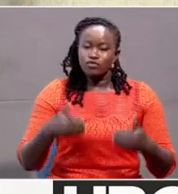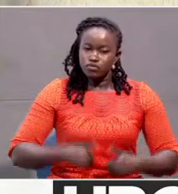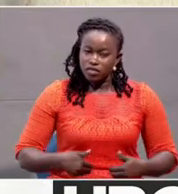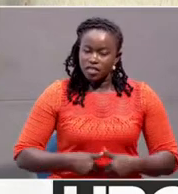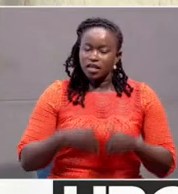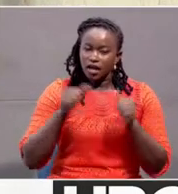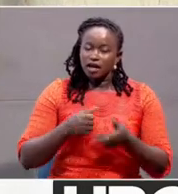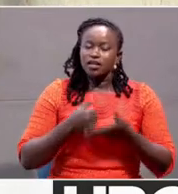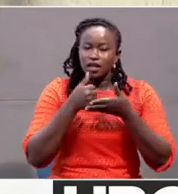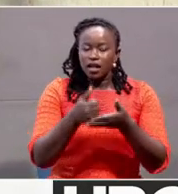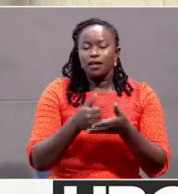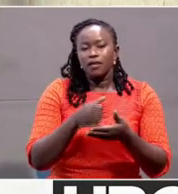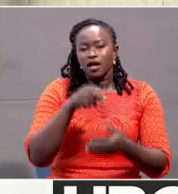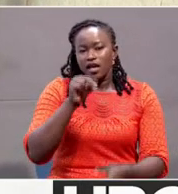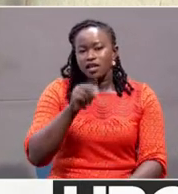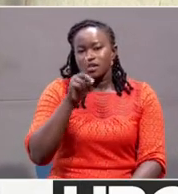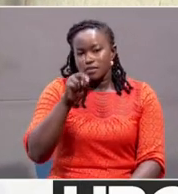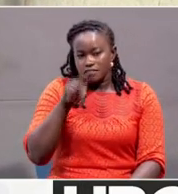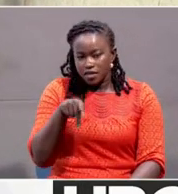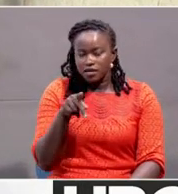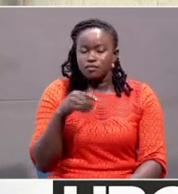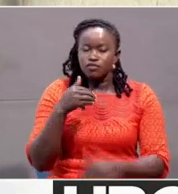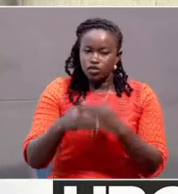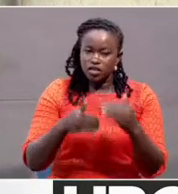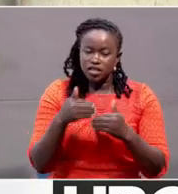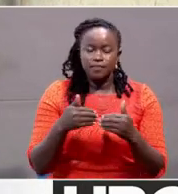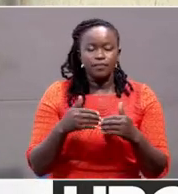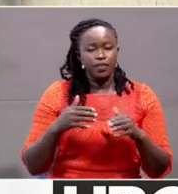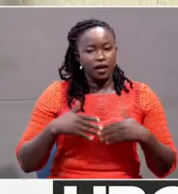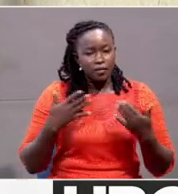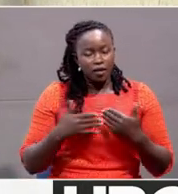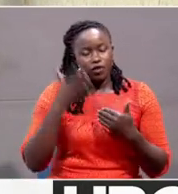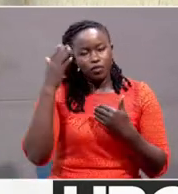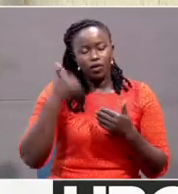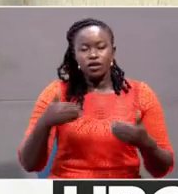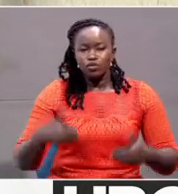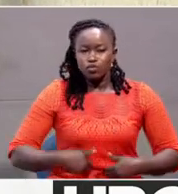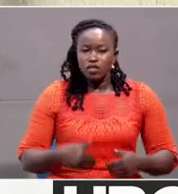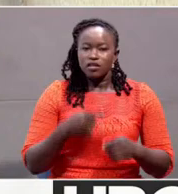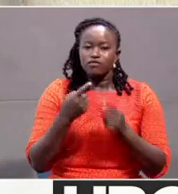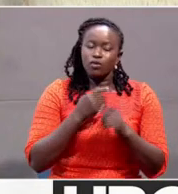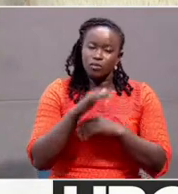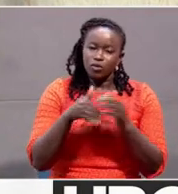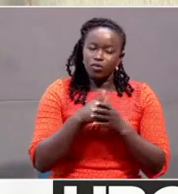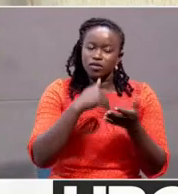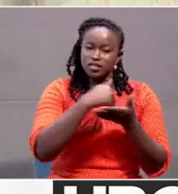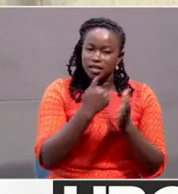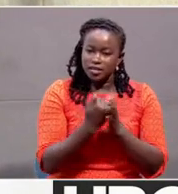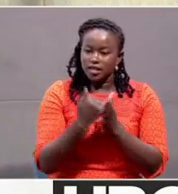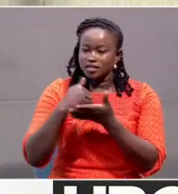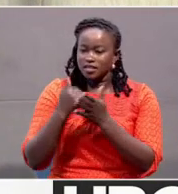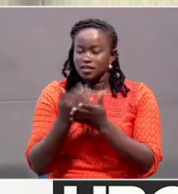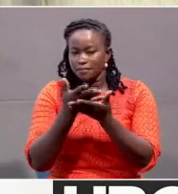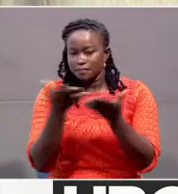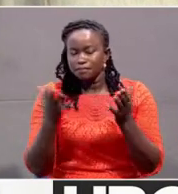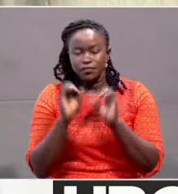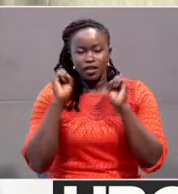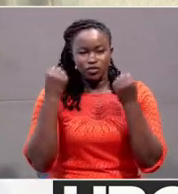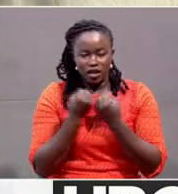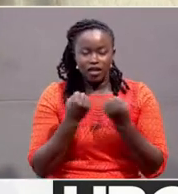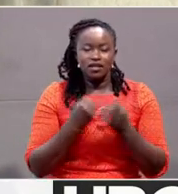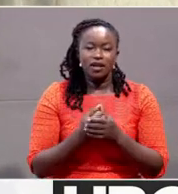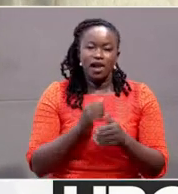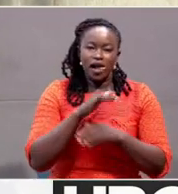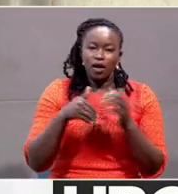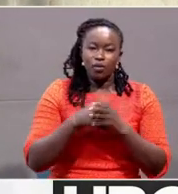the NDC process. And I'm happy that the youth from all sectors of society have been able